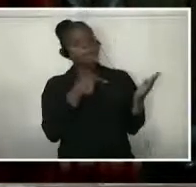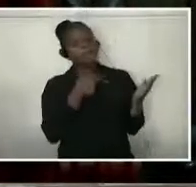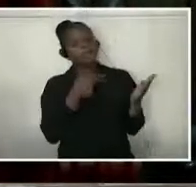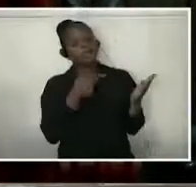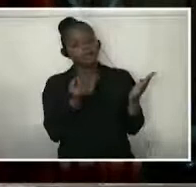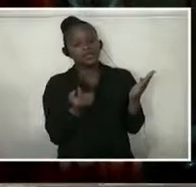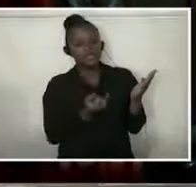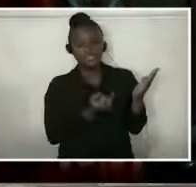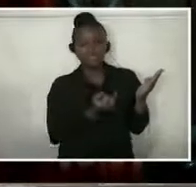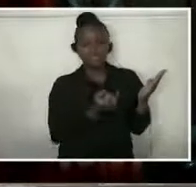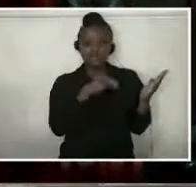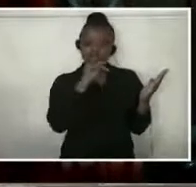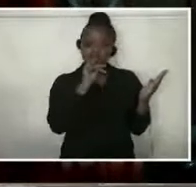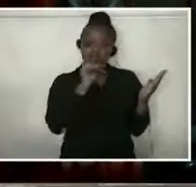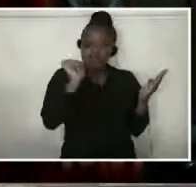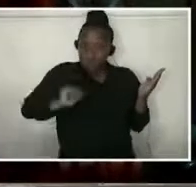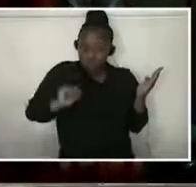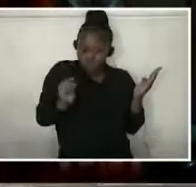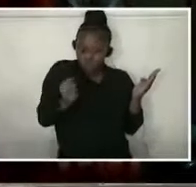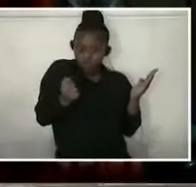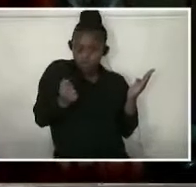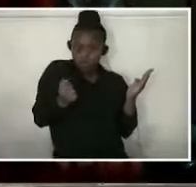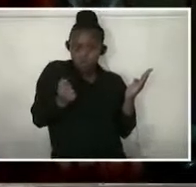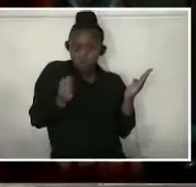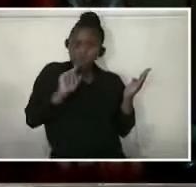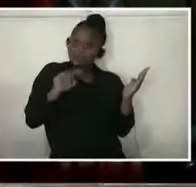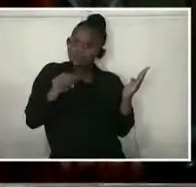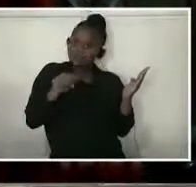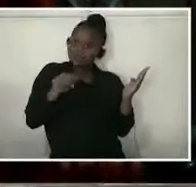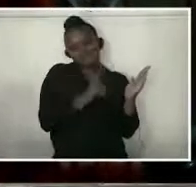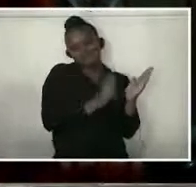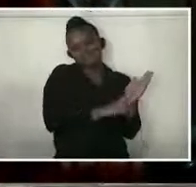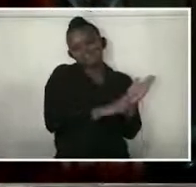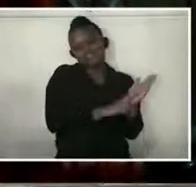to register your spouses across the road.